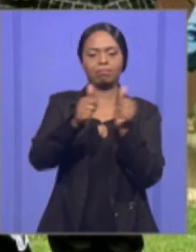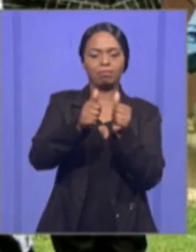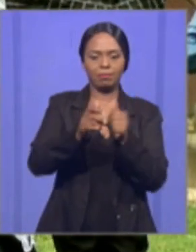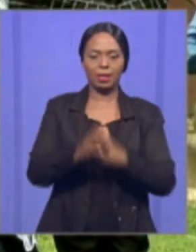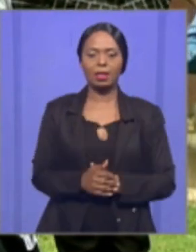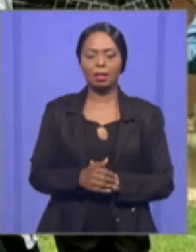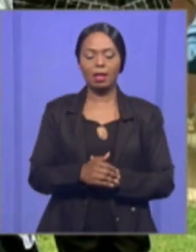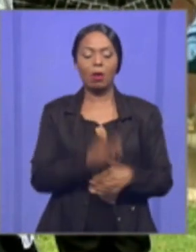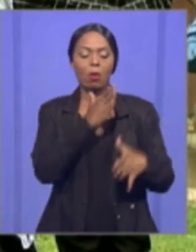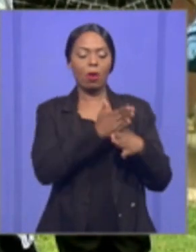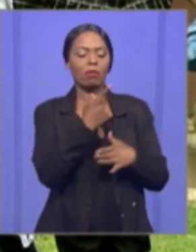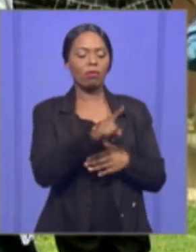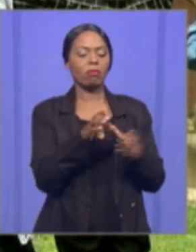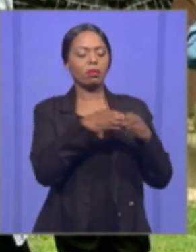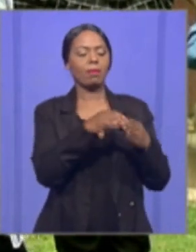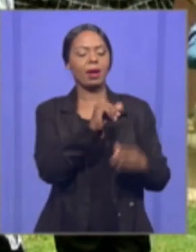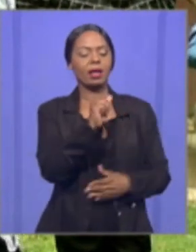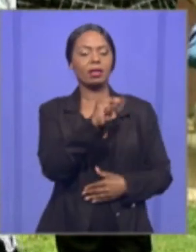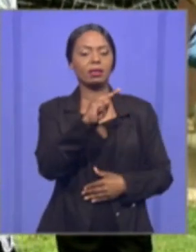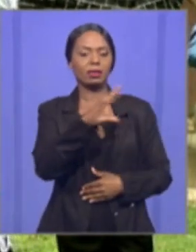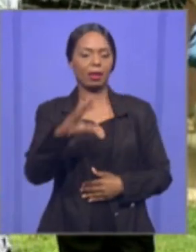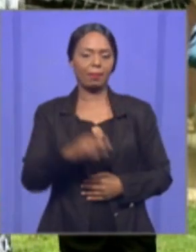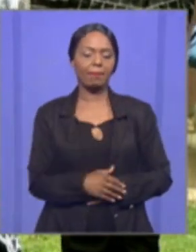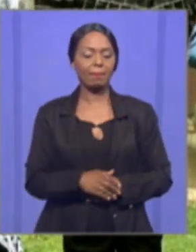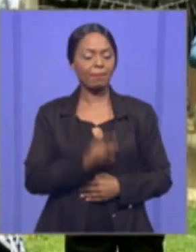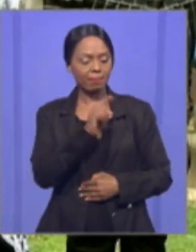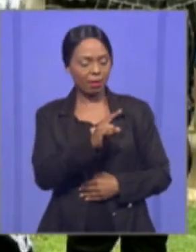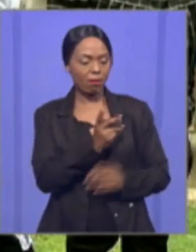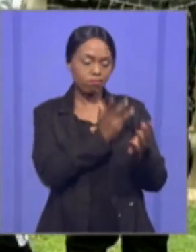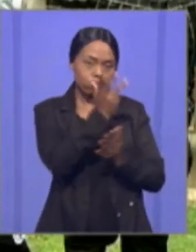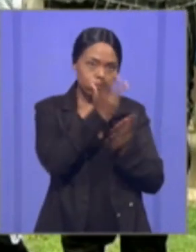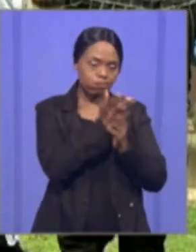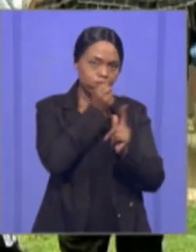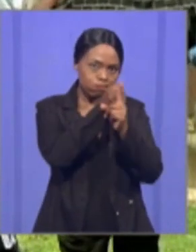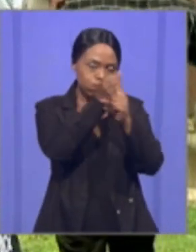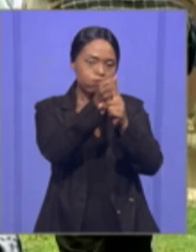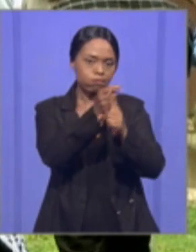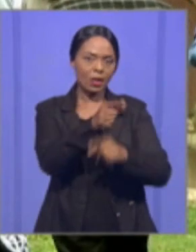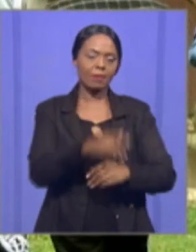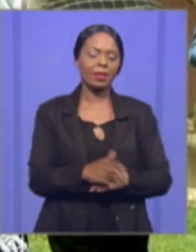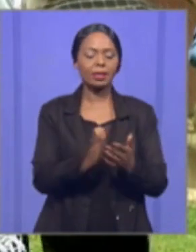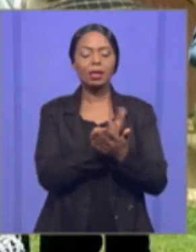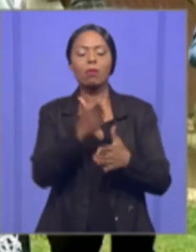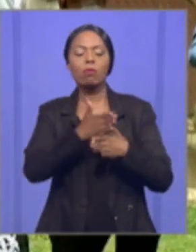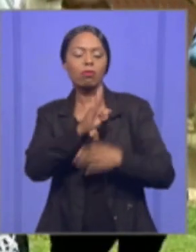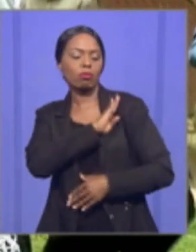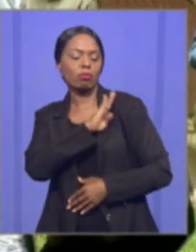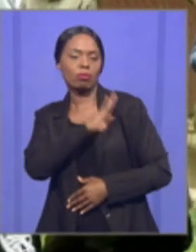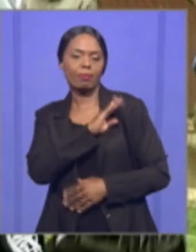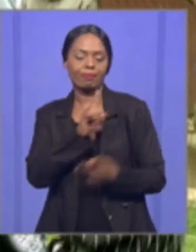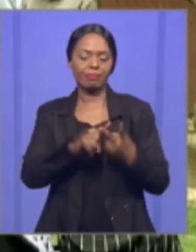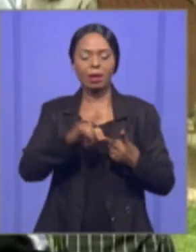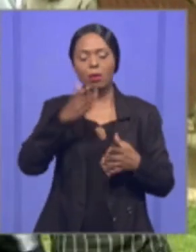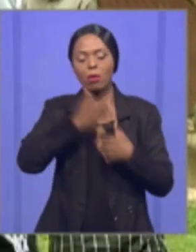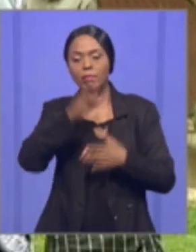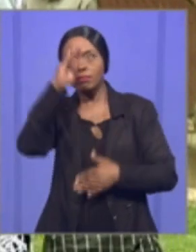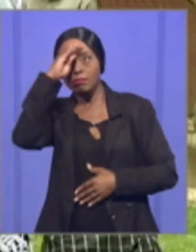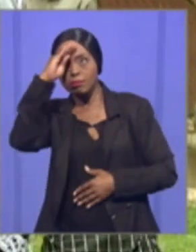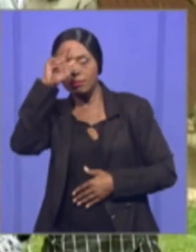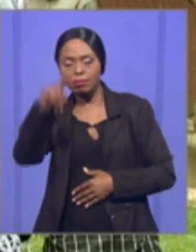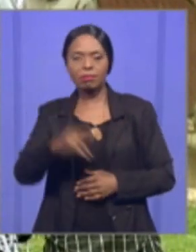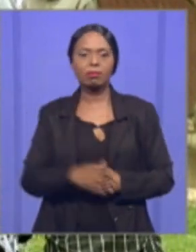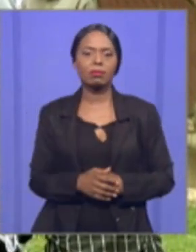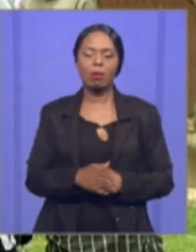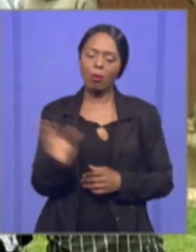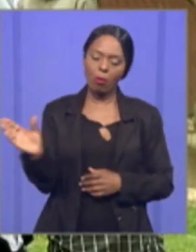mokgatlho wa African National Congress. E ne e le go bua le batho ba ba kane ba le mo sesoleng, ba kane ba le mo sepodiseng, batho